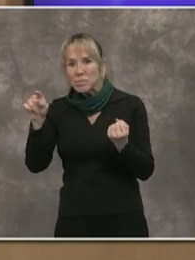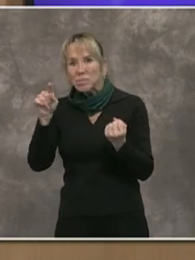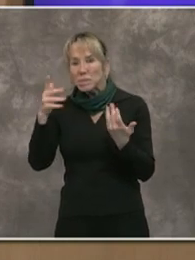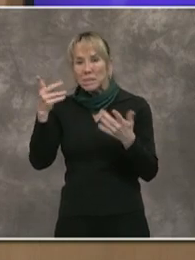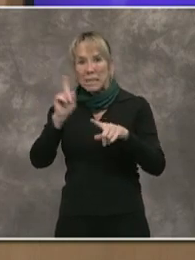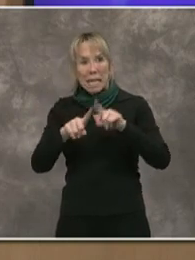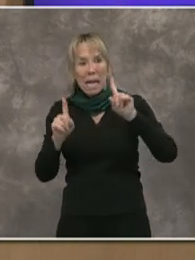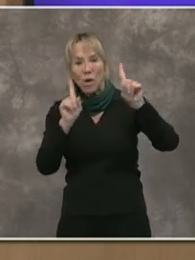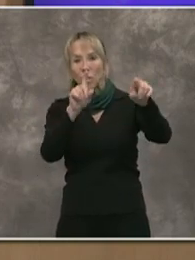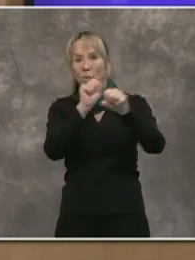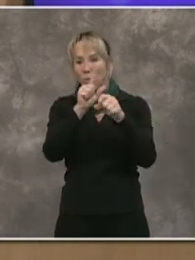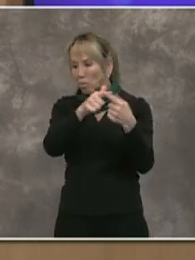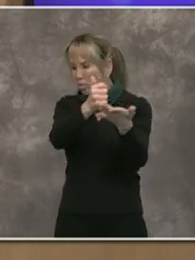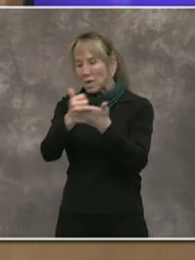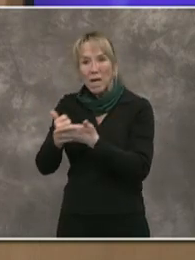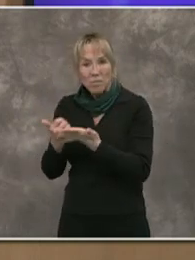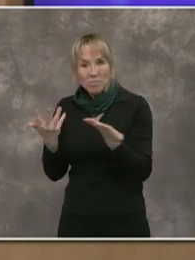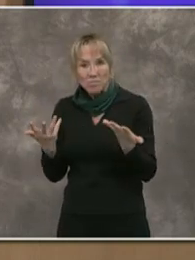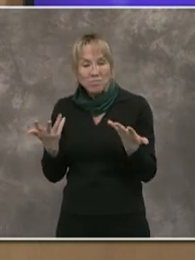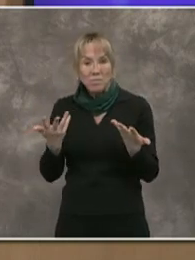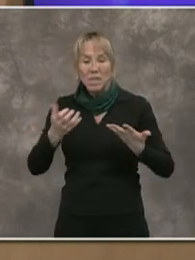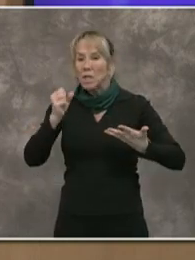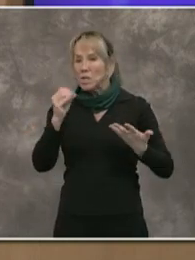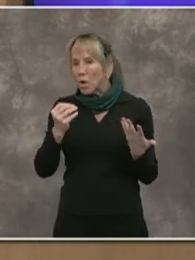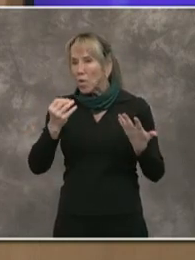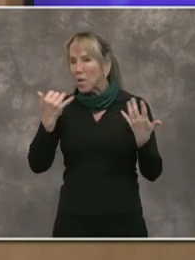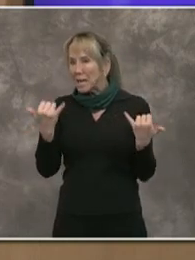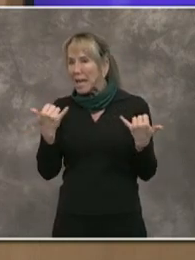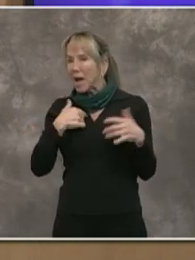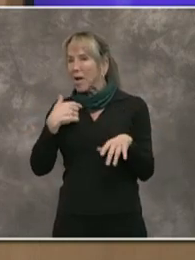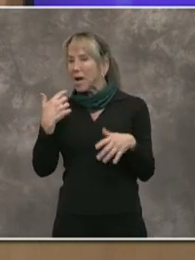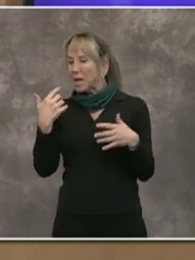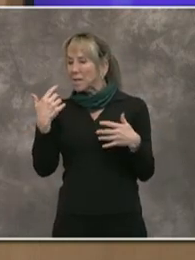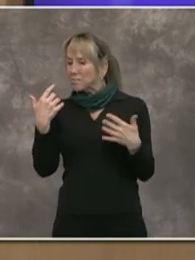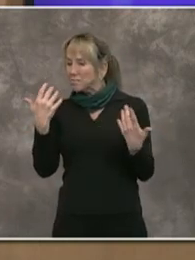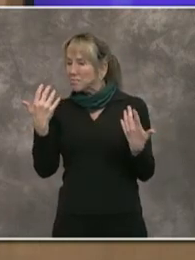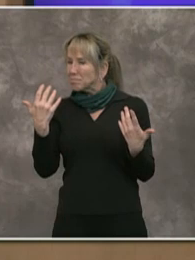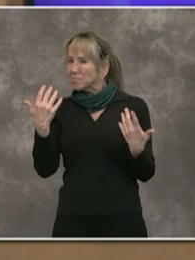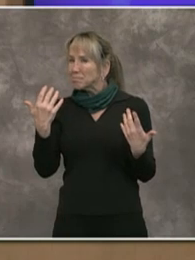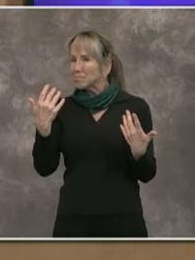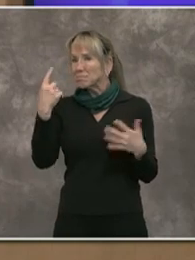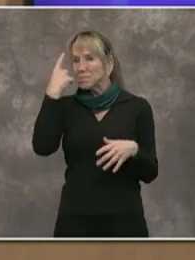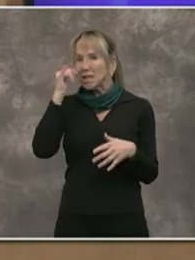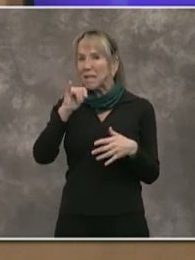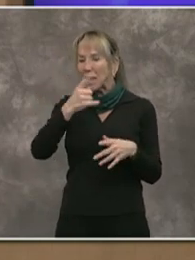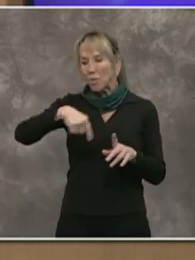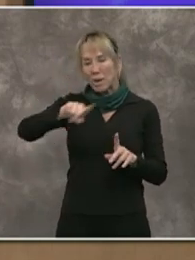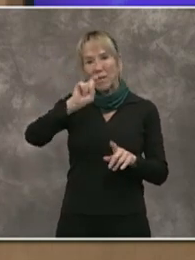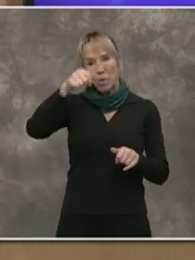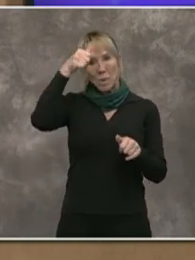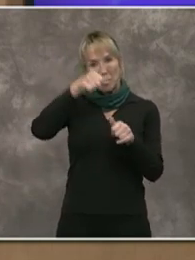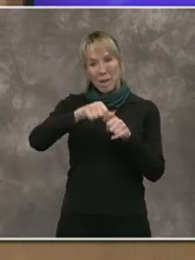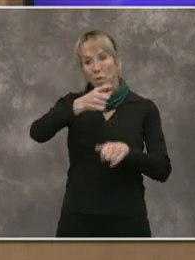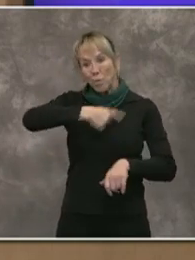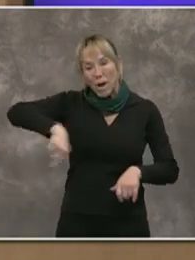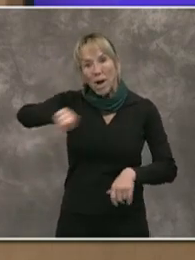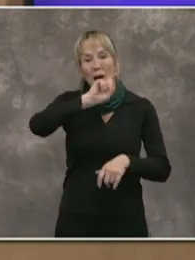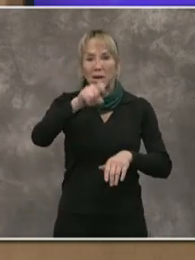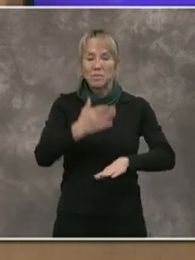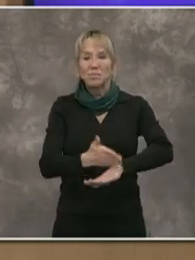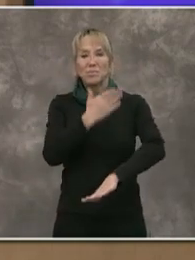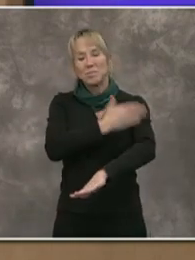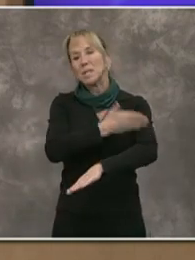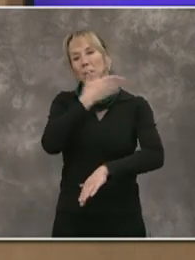to go to work or not able to provide that. And so I think it's a reminder that we all have to do a better job, those of